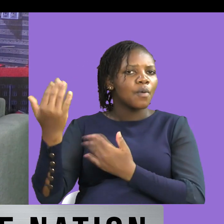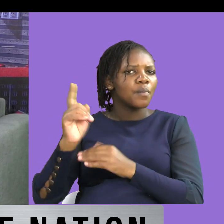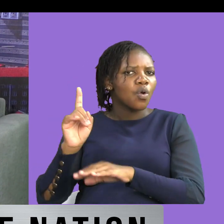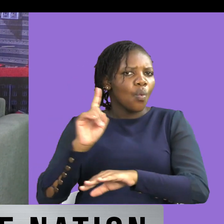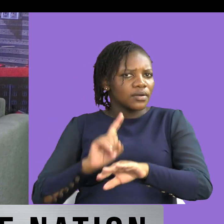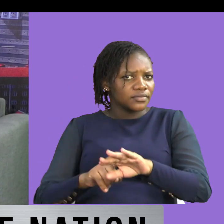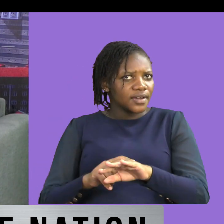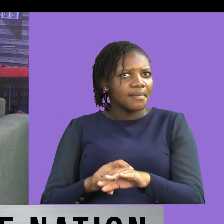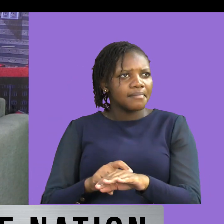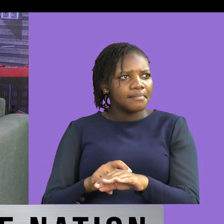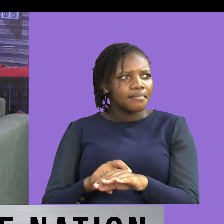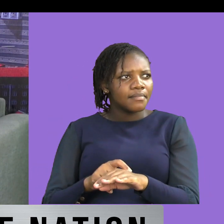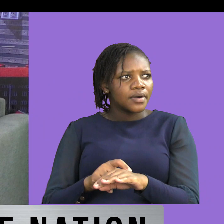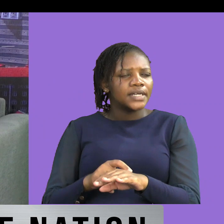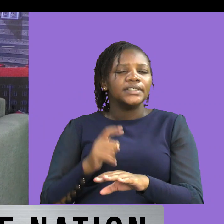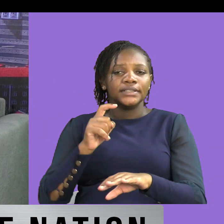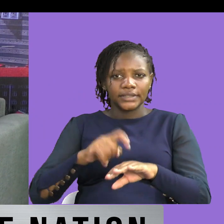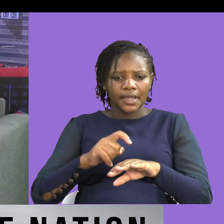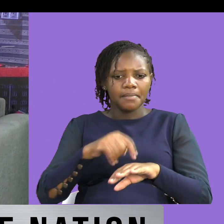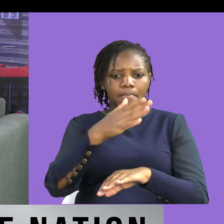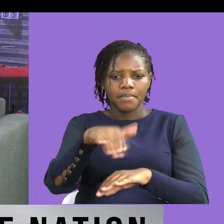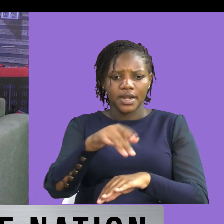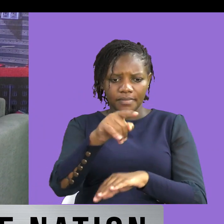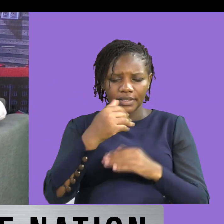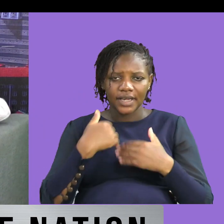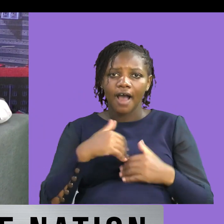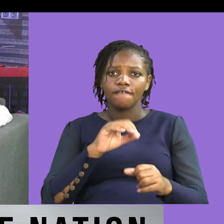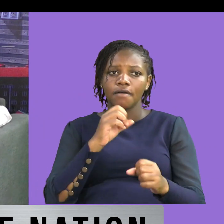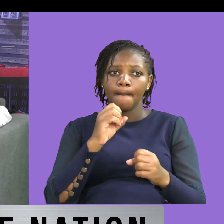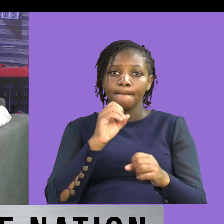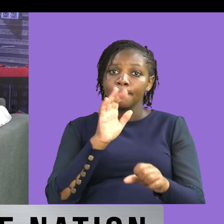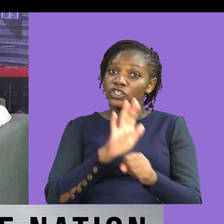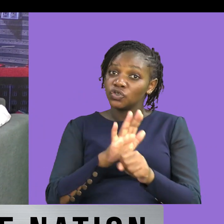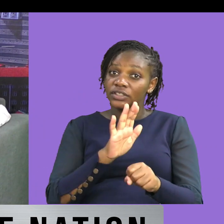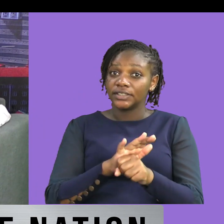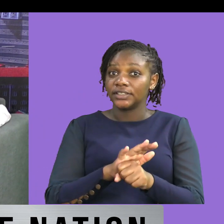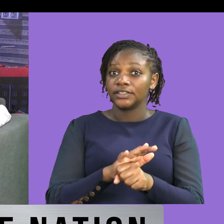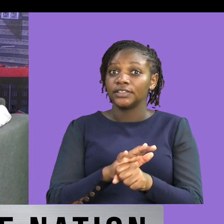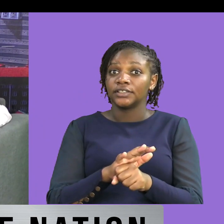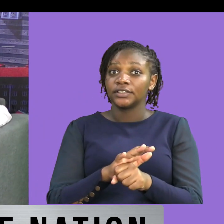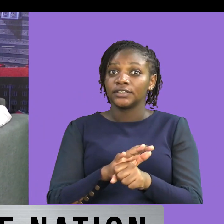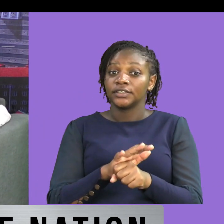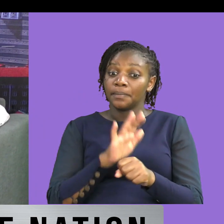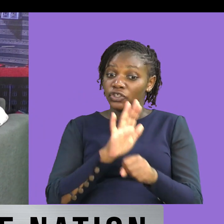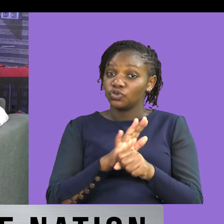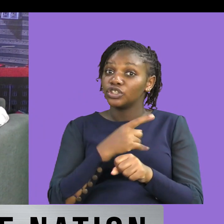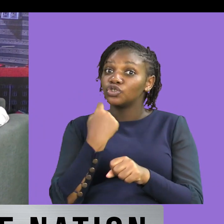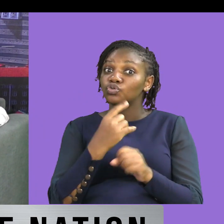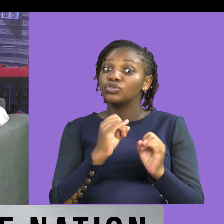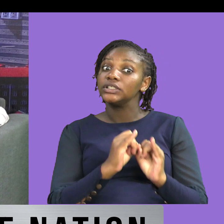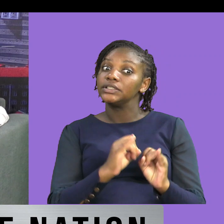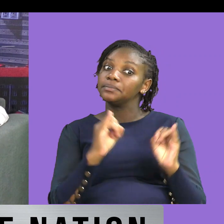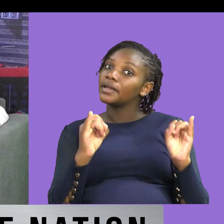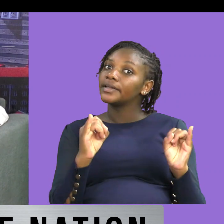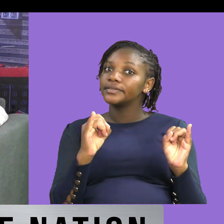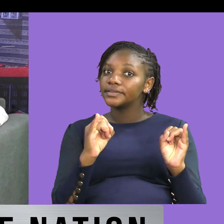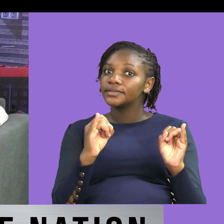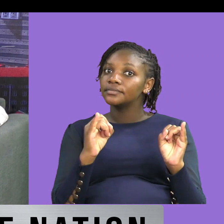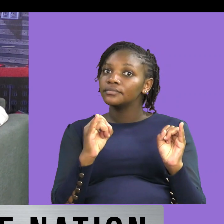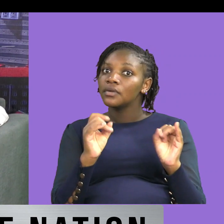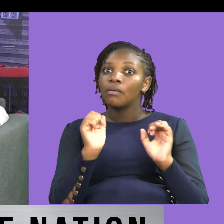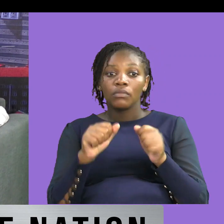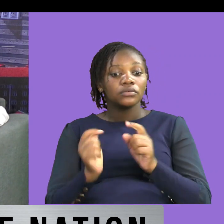when the House is going to have a majority of independent people who are going to basically come there and create